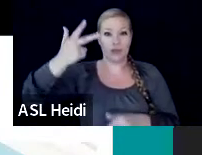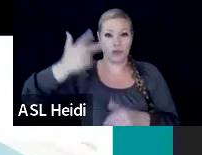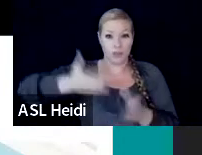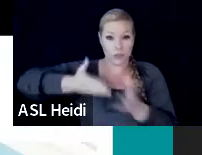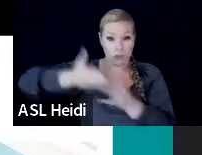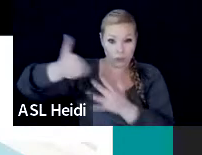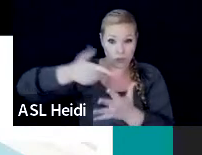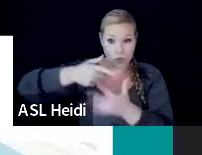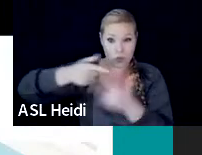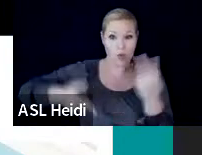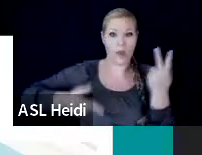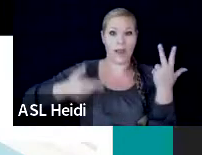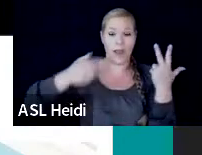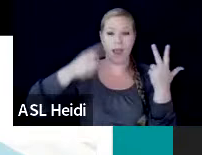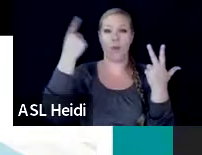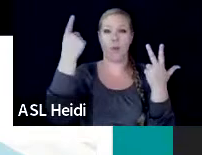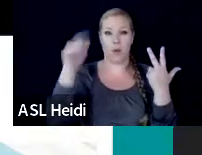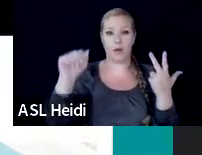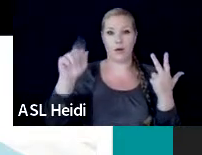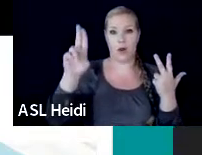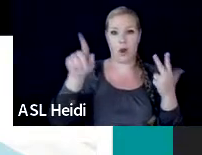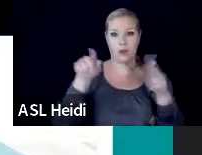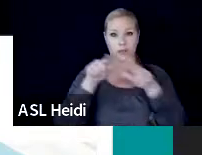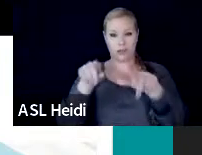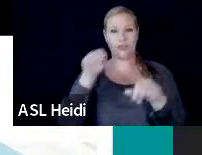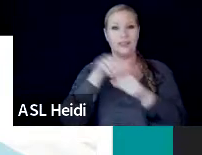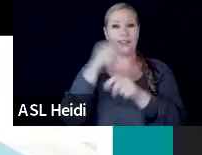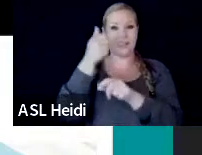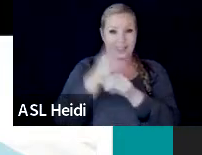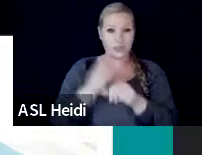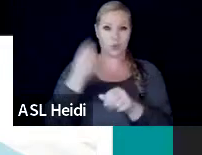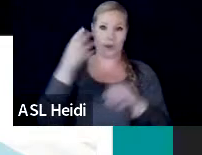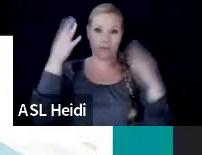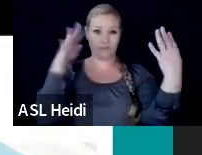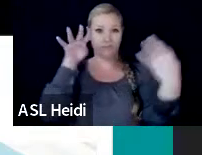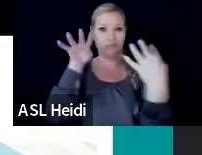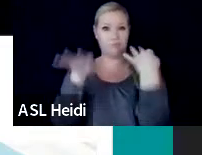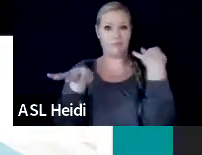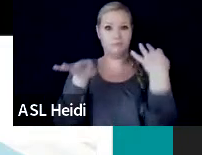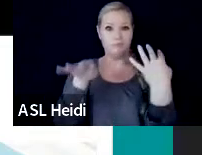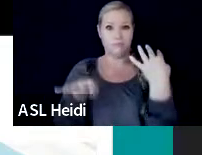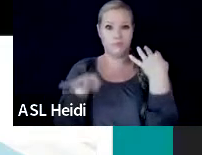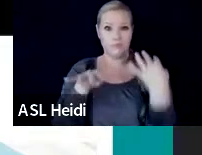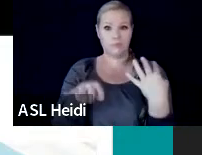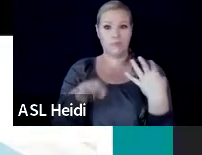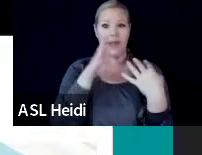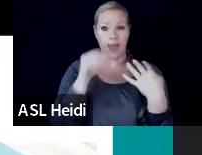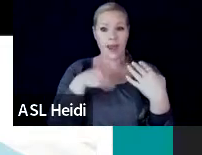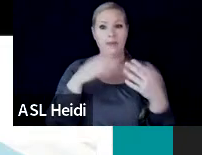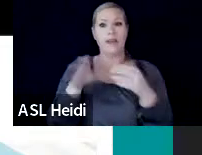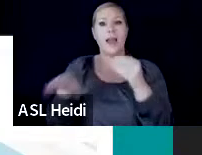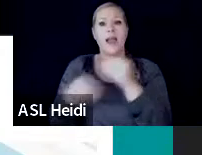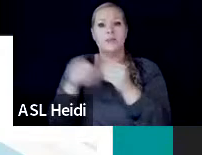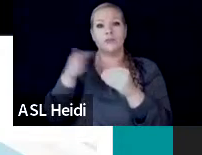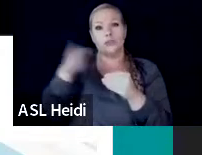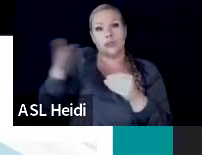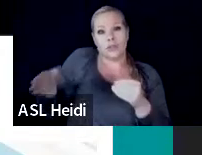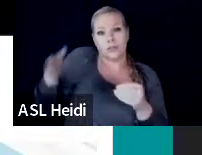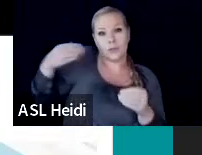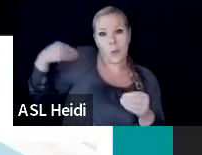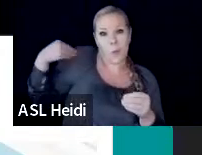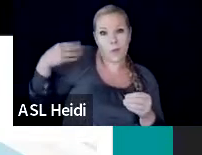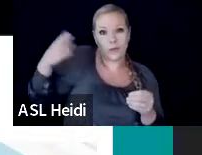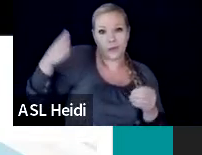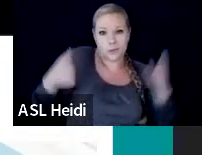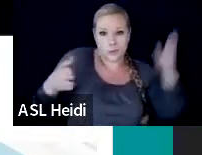direction. It includes shoulders, and specifically shoulders that are capable of bus